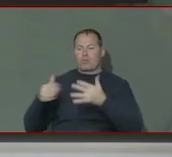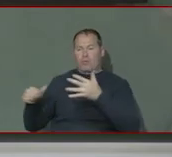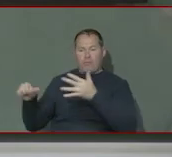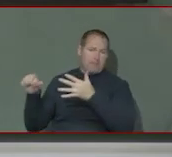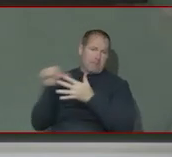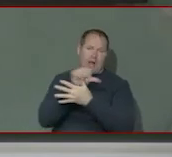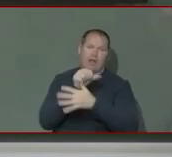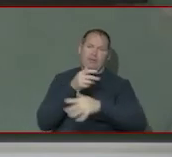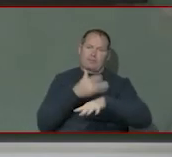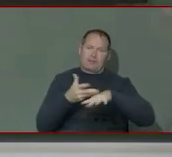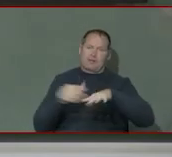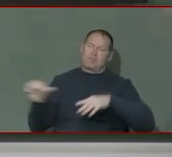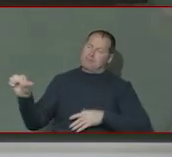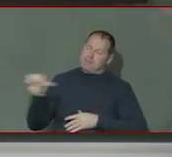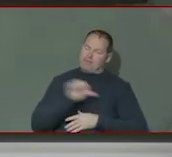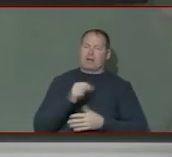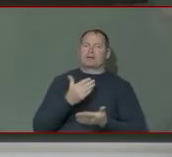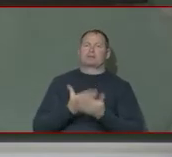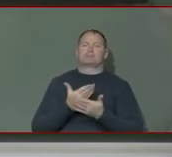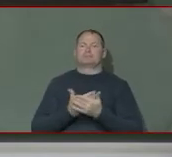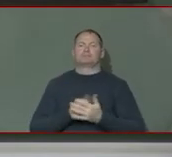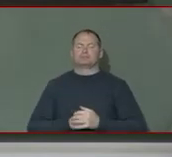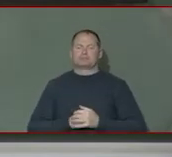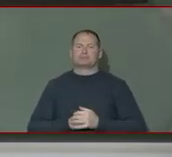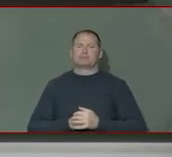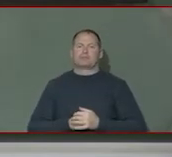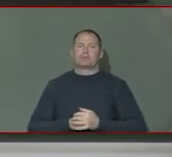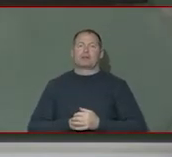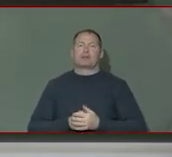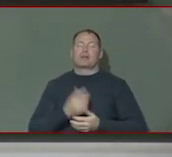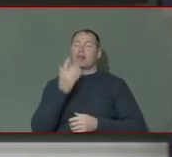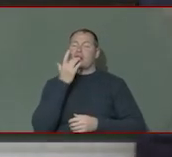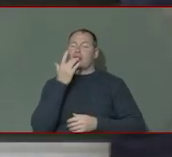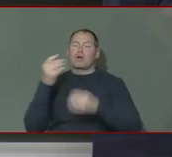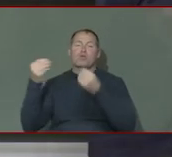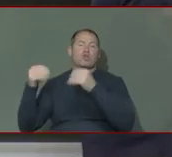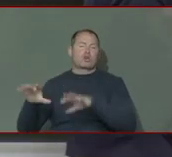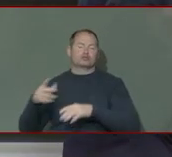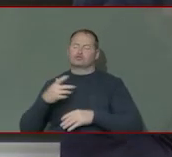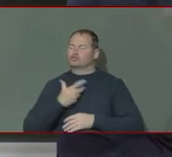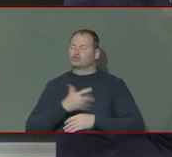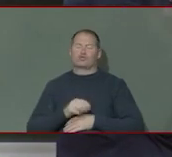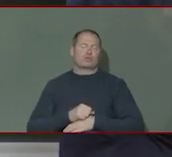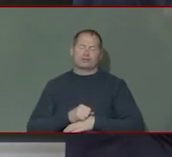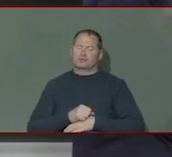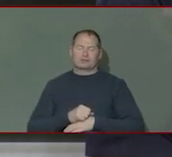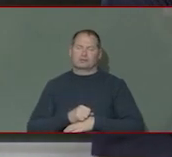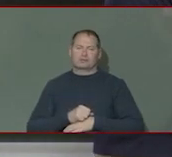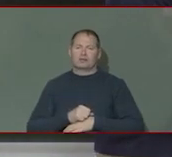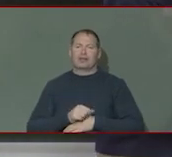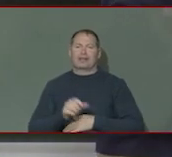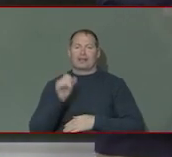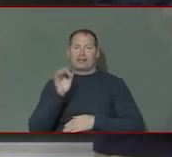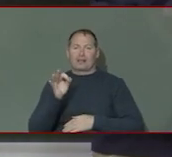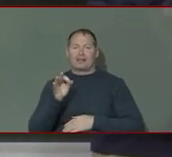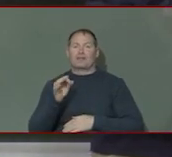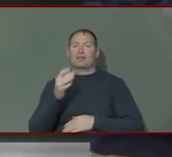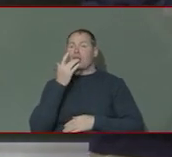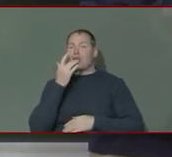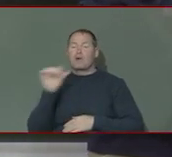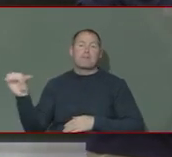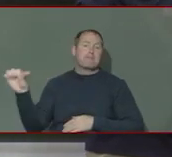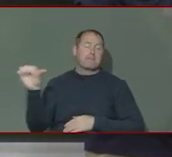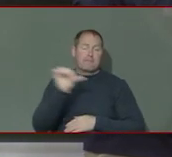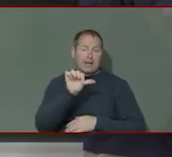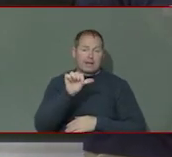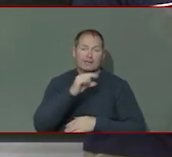the blood. The salts must not be lost. It must be, what is the proper word we use? When the salts go back, we say the salts are